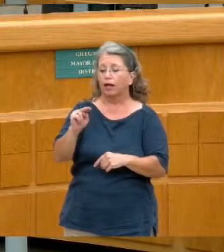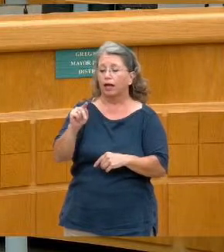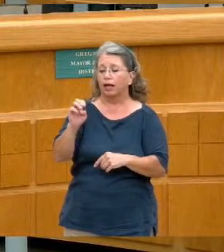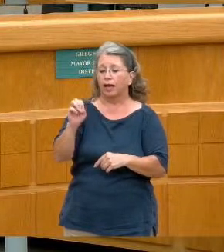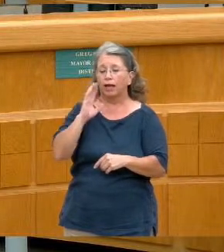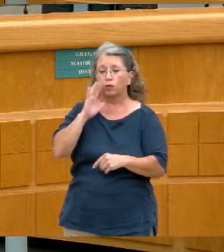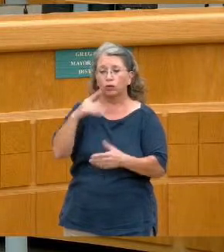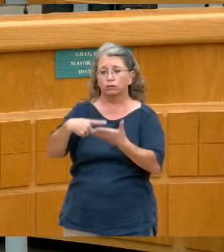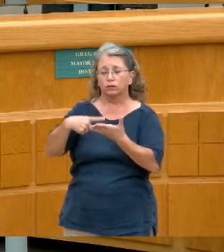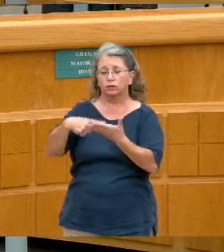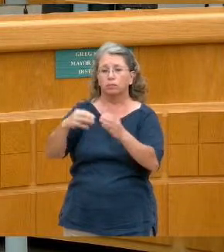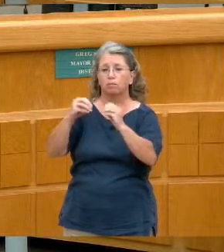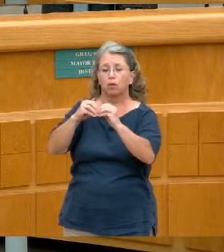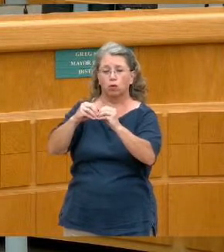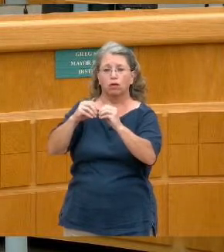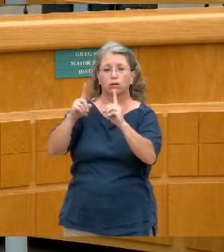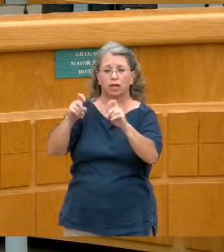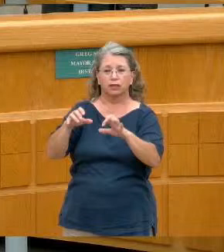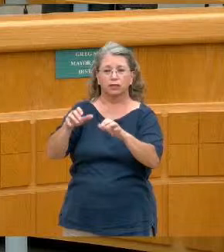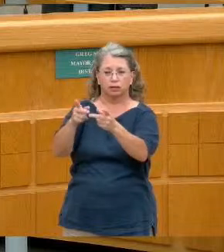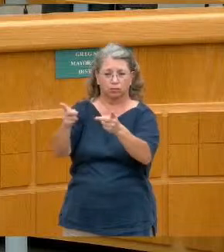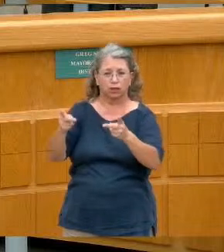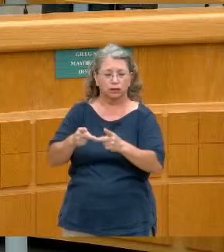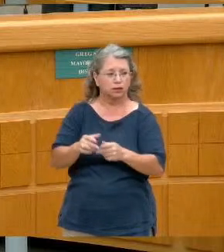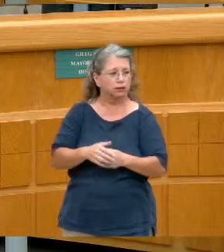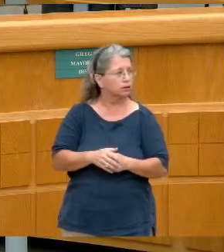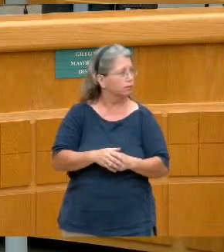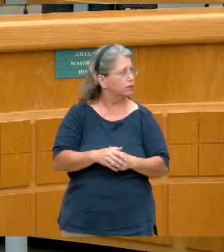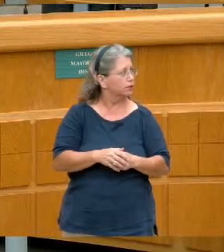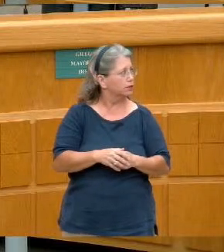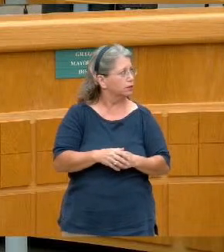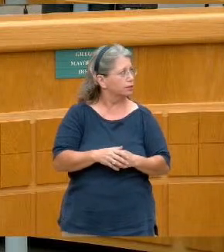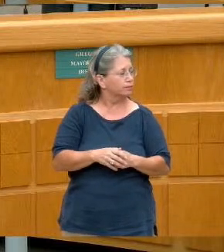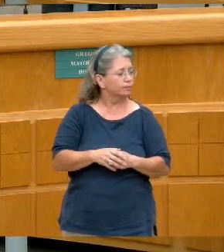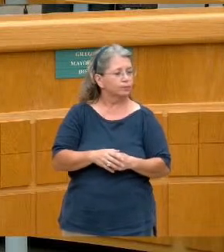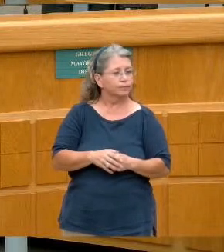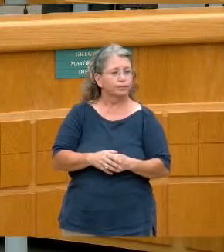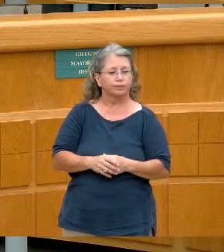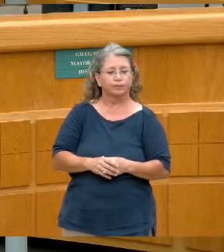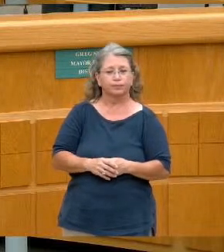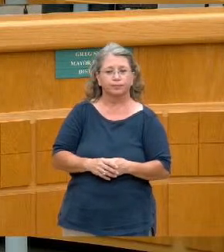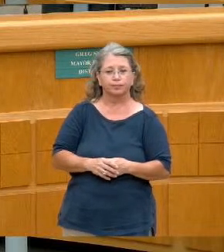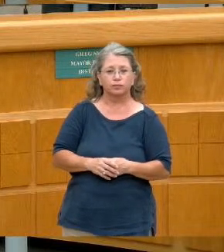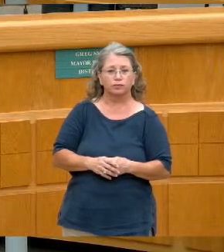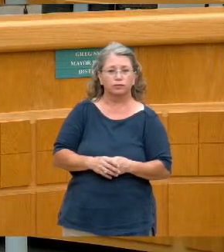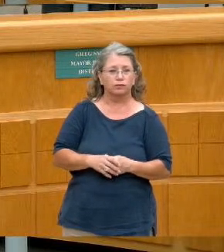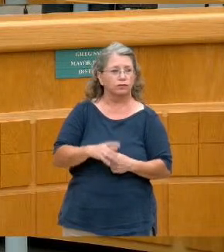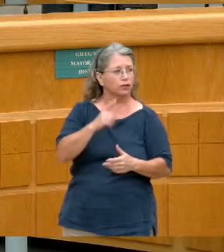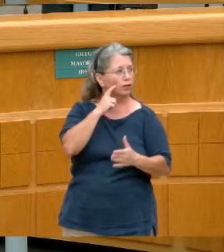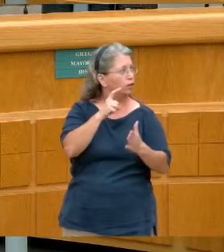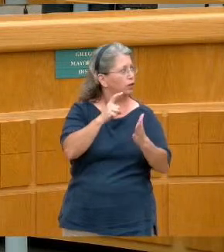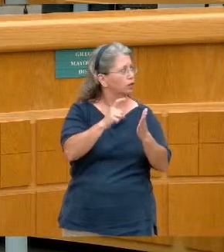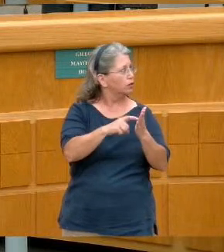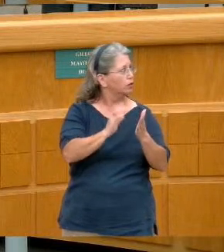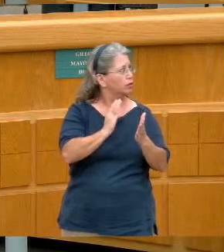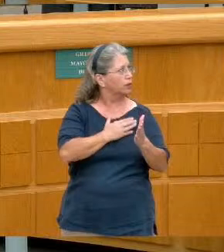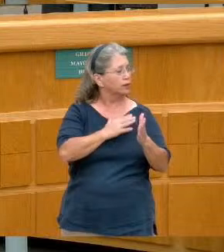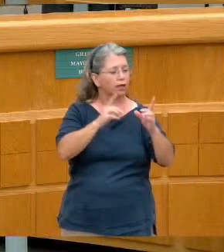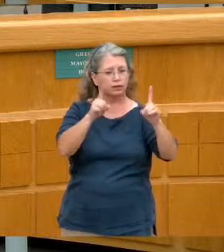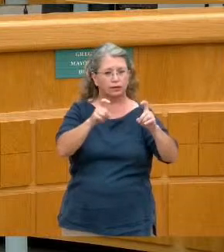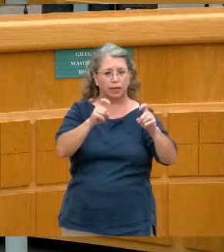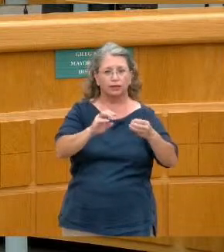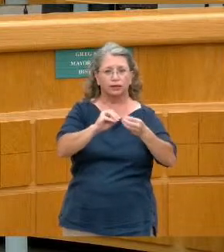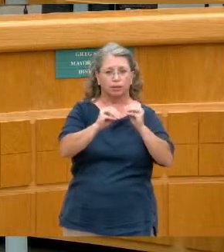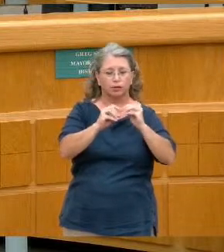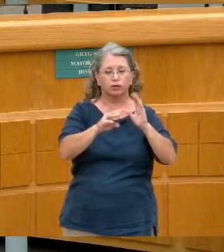can see a little bit there of testing. And the next chart is going up slightly. It'll continue to go up.